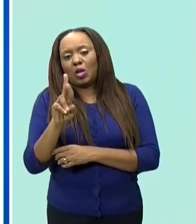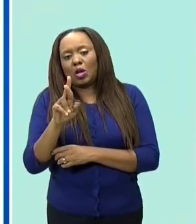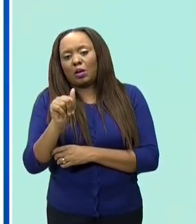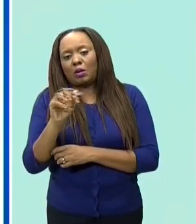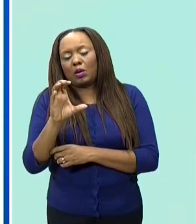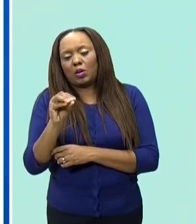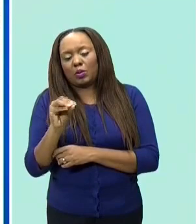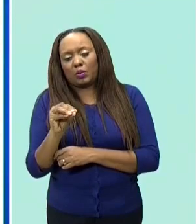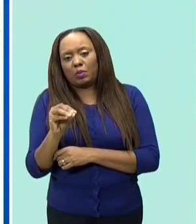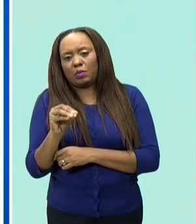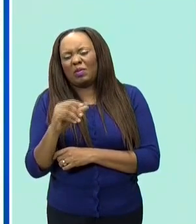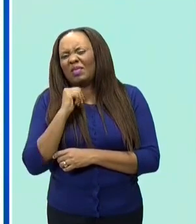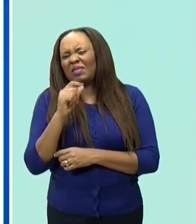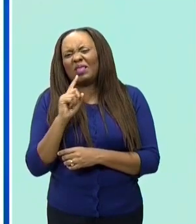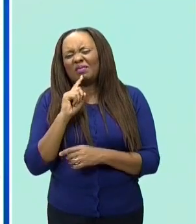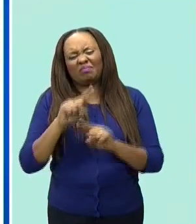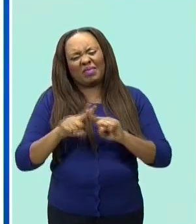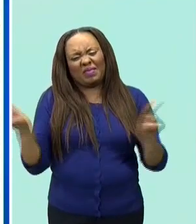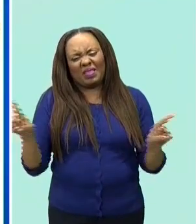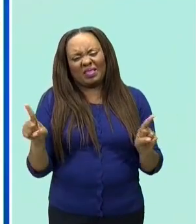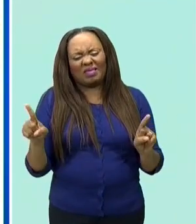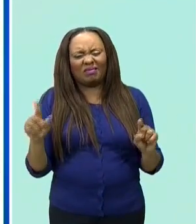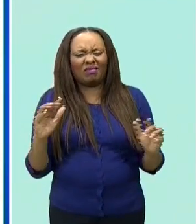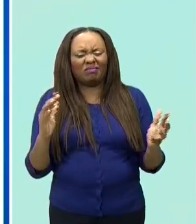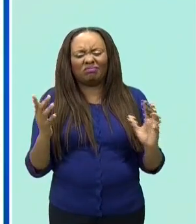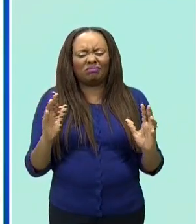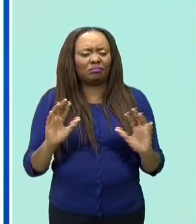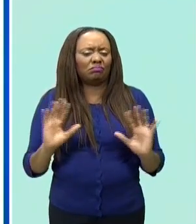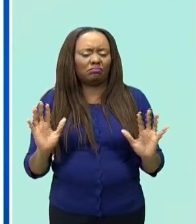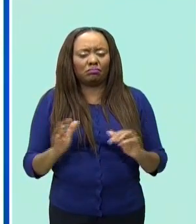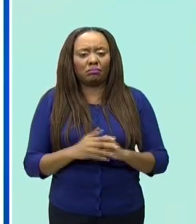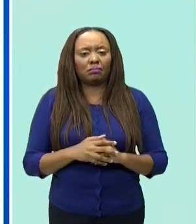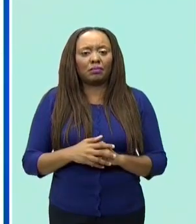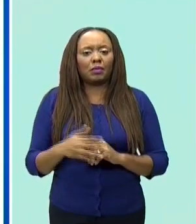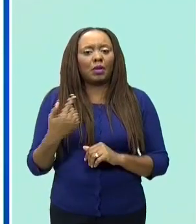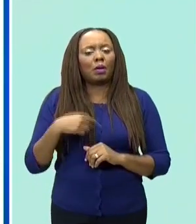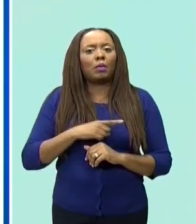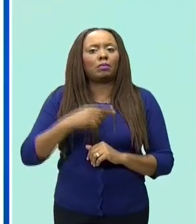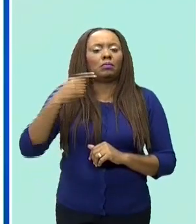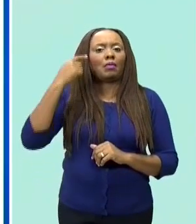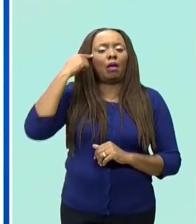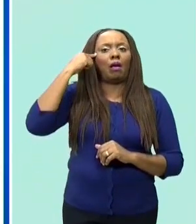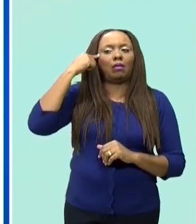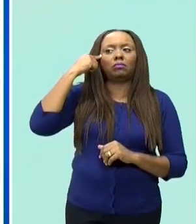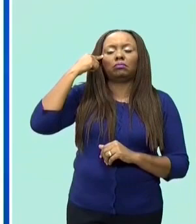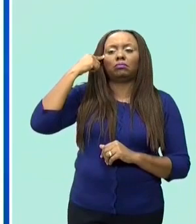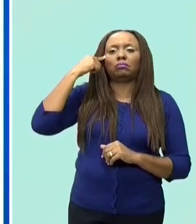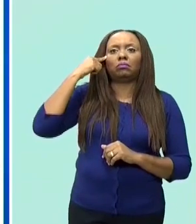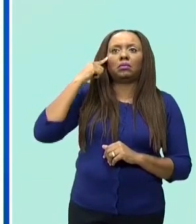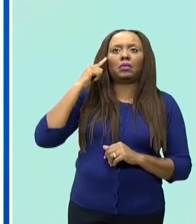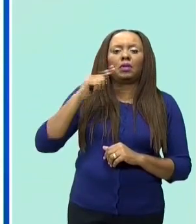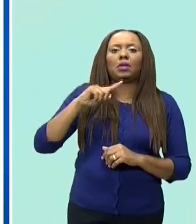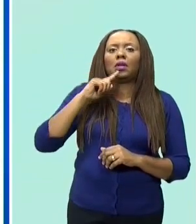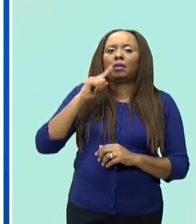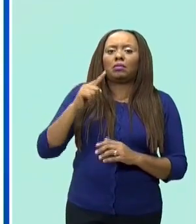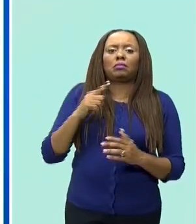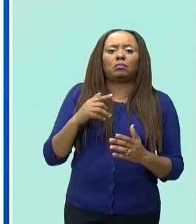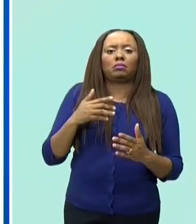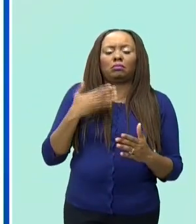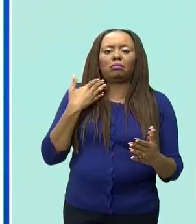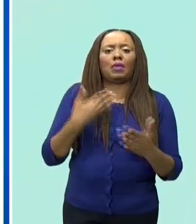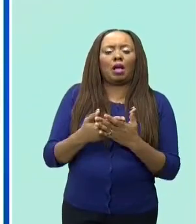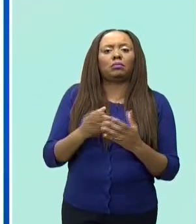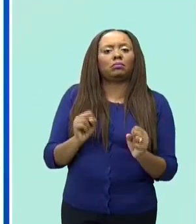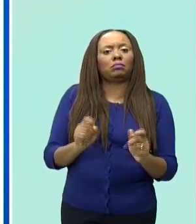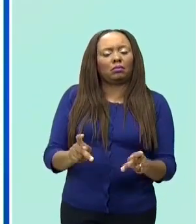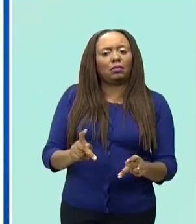that there's not a big difference. There's not a big difference. We always wanted to go faster. We always considered it to be a bit red taped. But